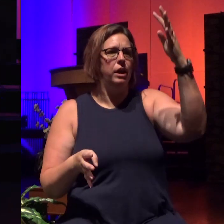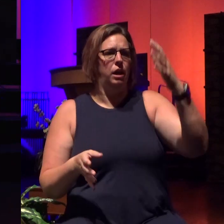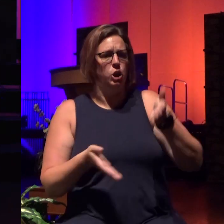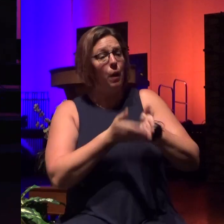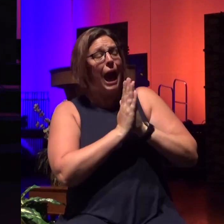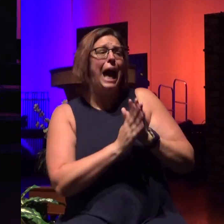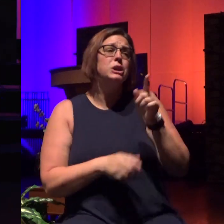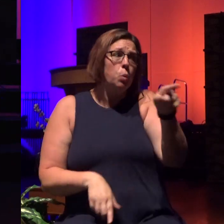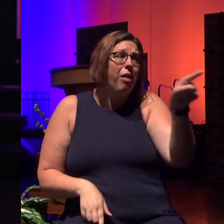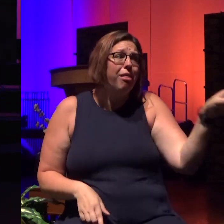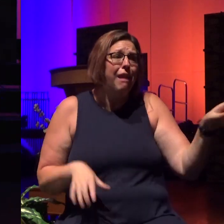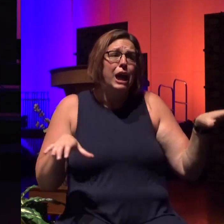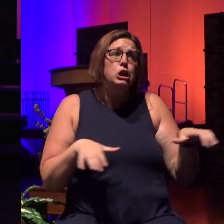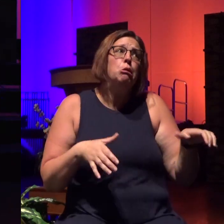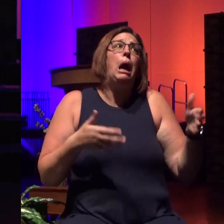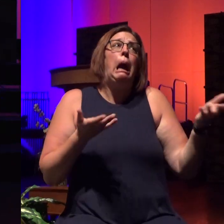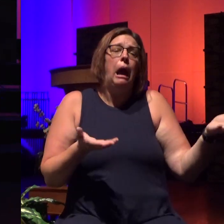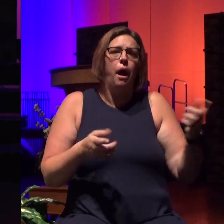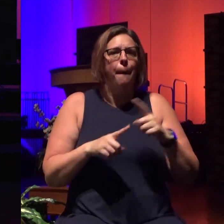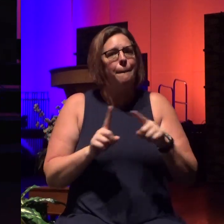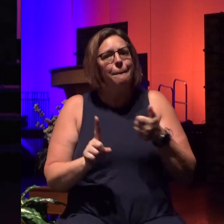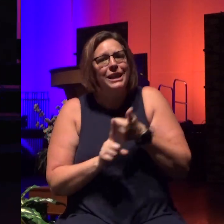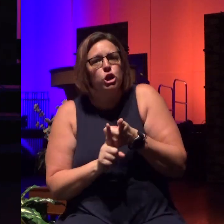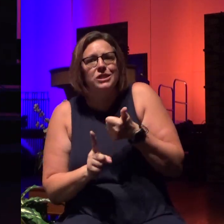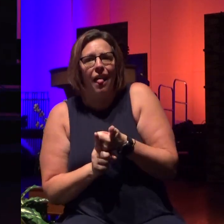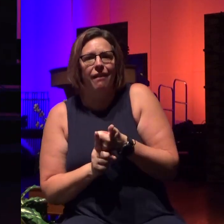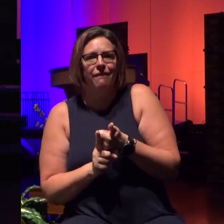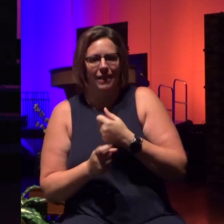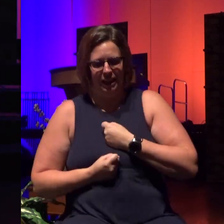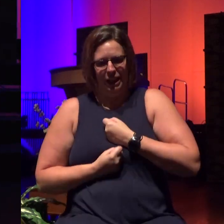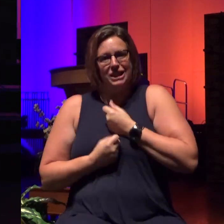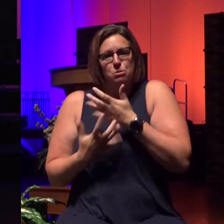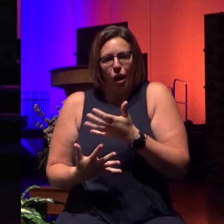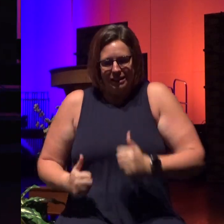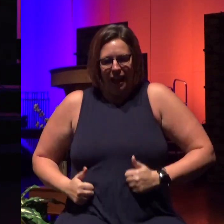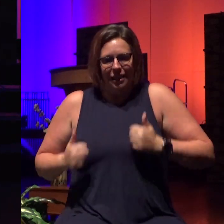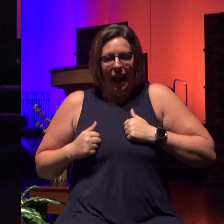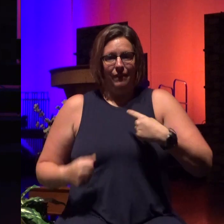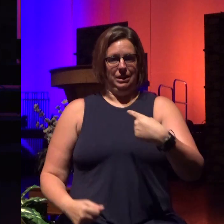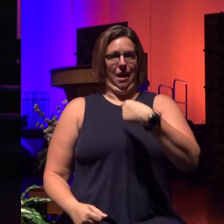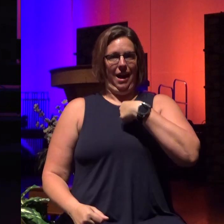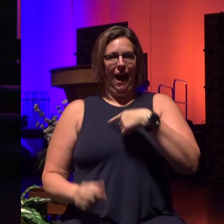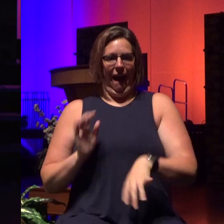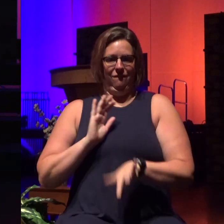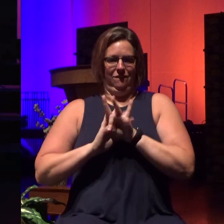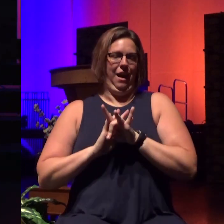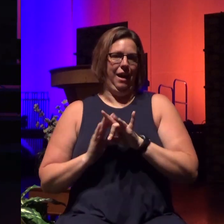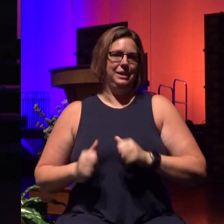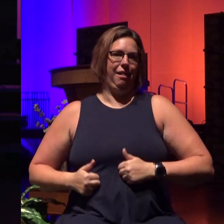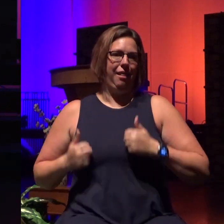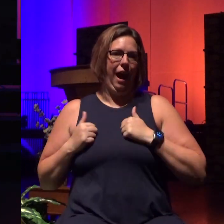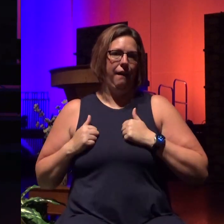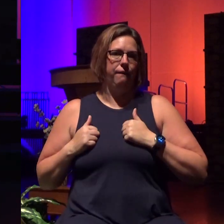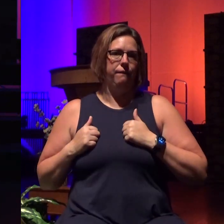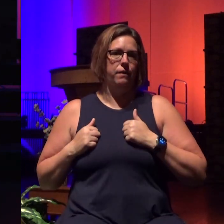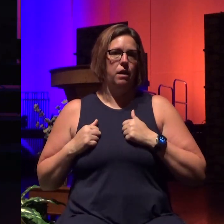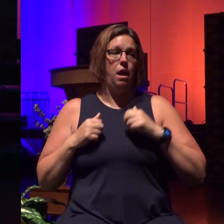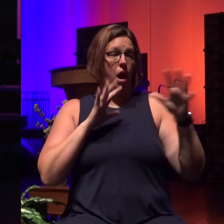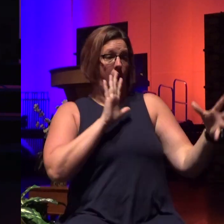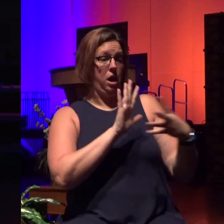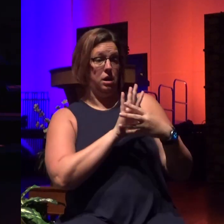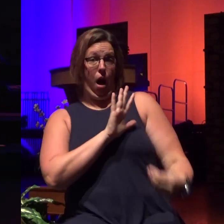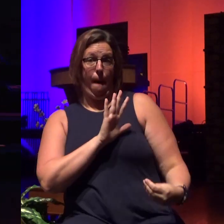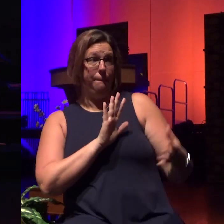how they've done it. Be yourself and express life as you find it. Never imitate. Trust the